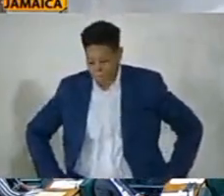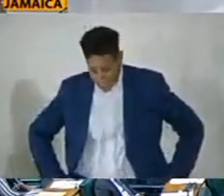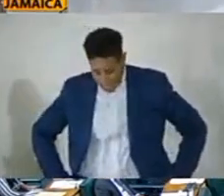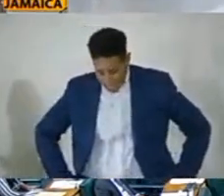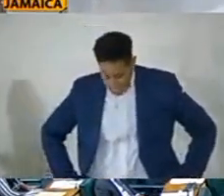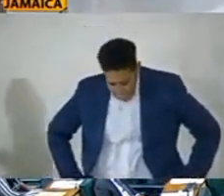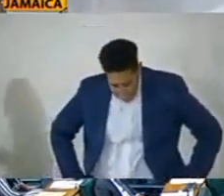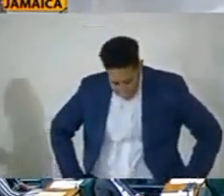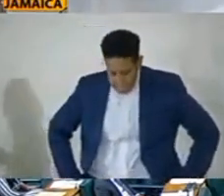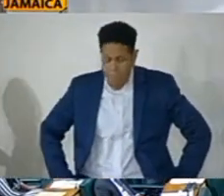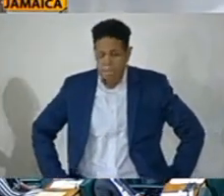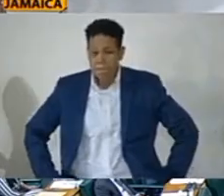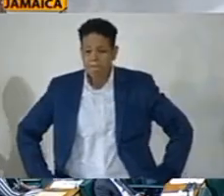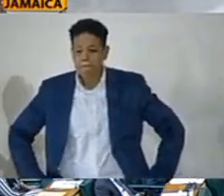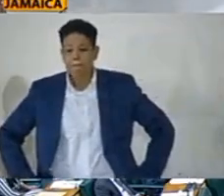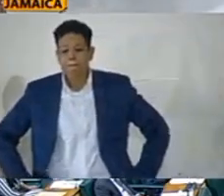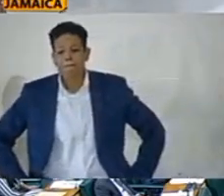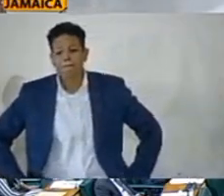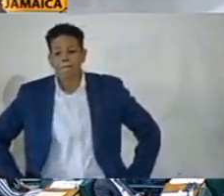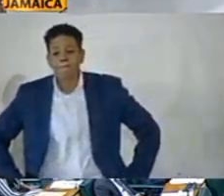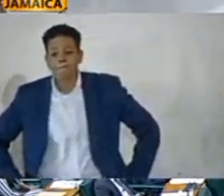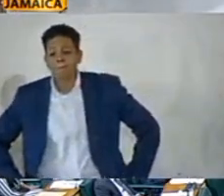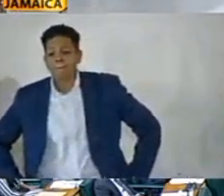Yeah, but it's this morning. It's this morning.